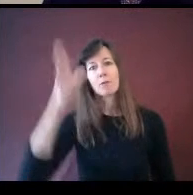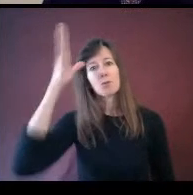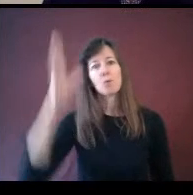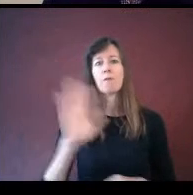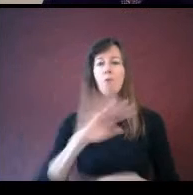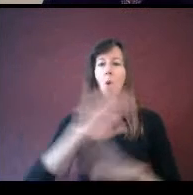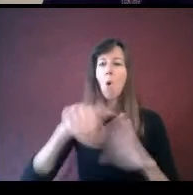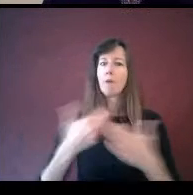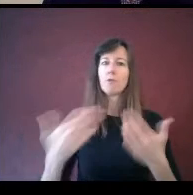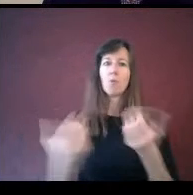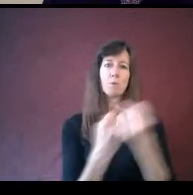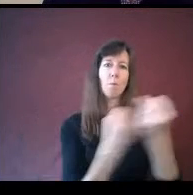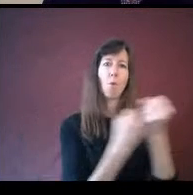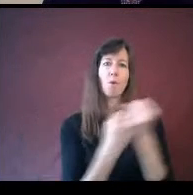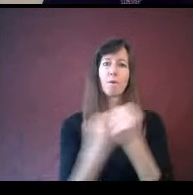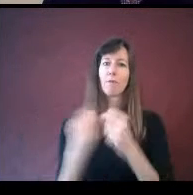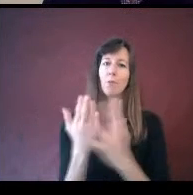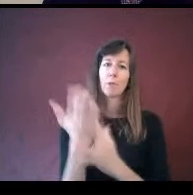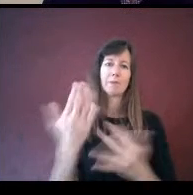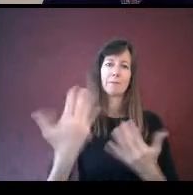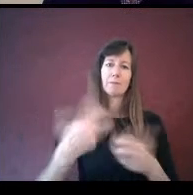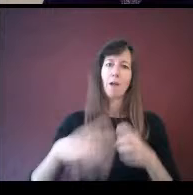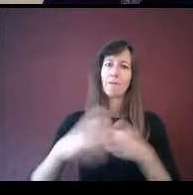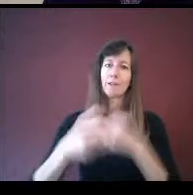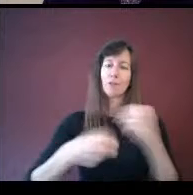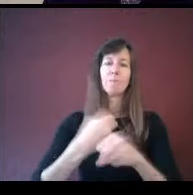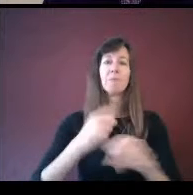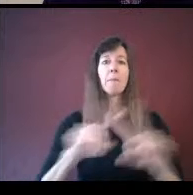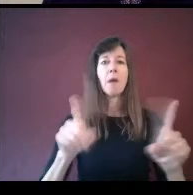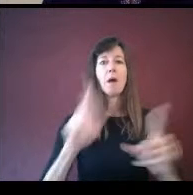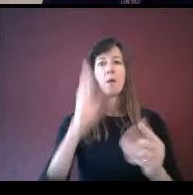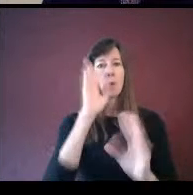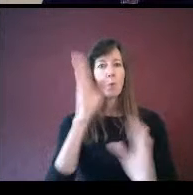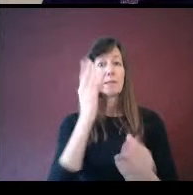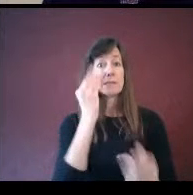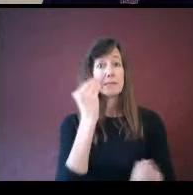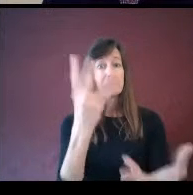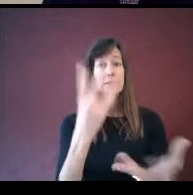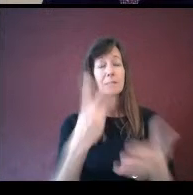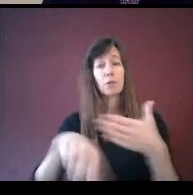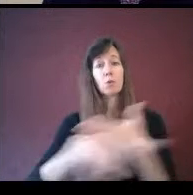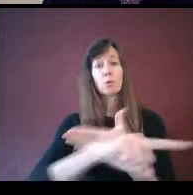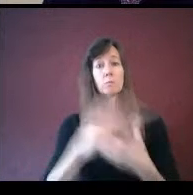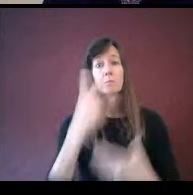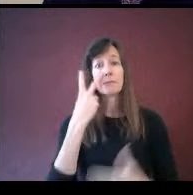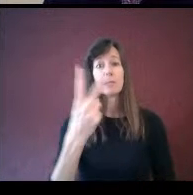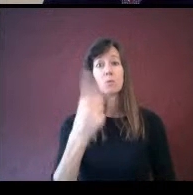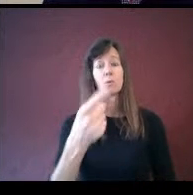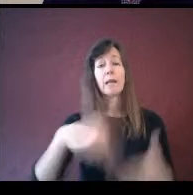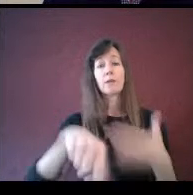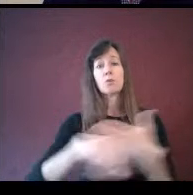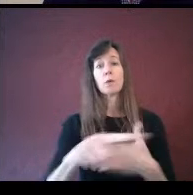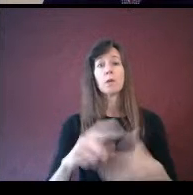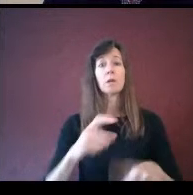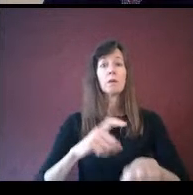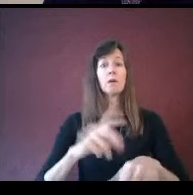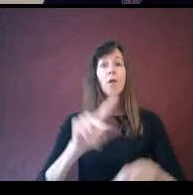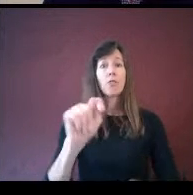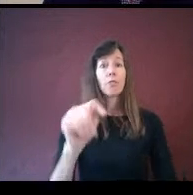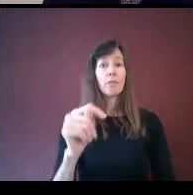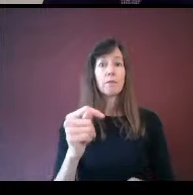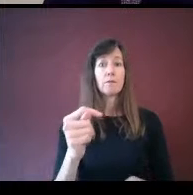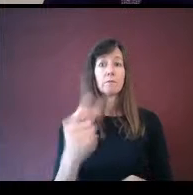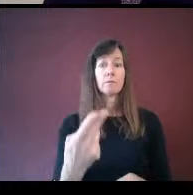you in the new year. Our next update will be Tuesday at 3 p.m. And until then, be safe and